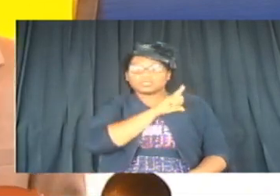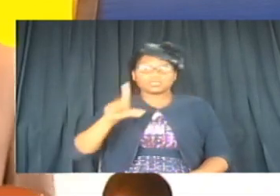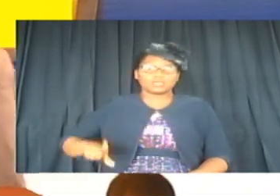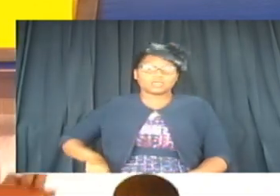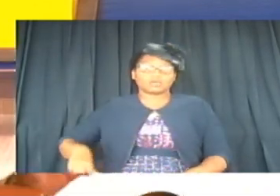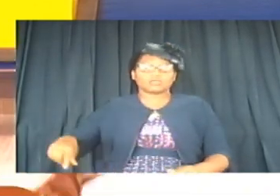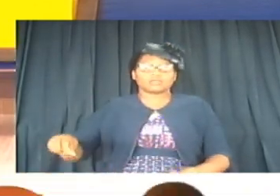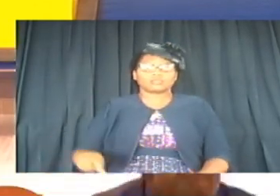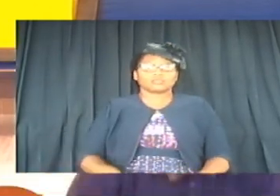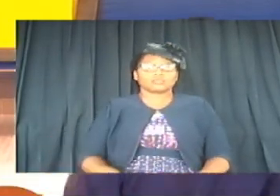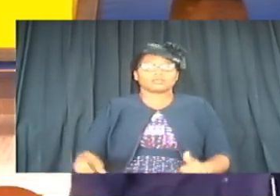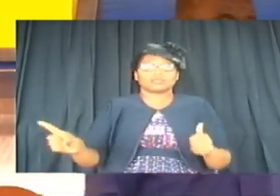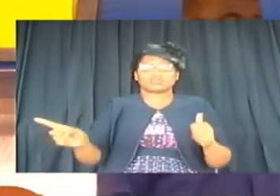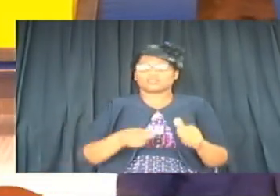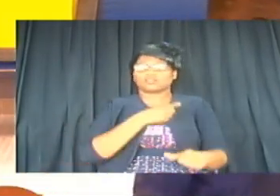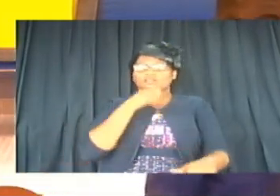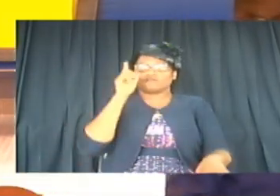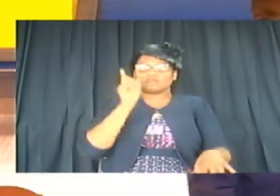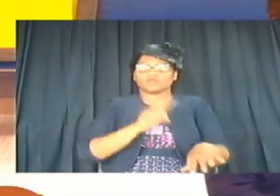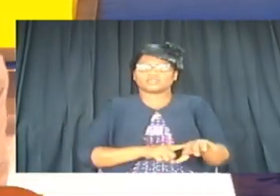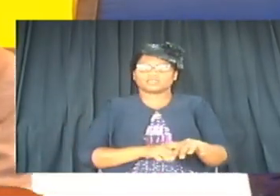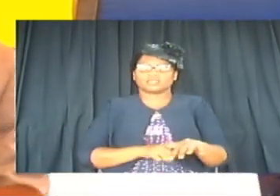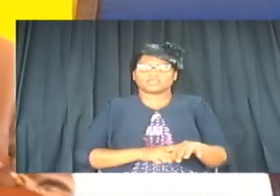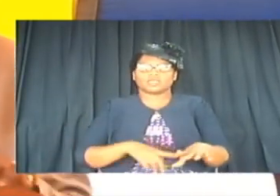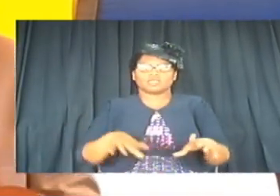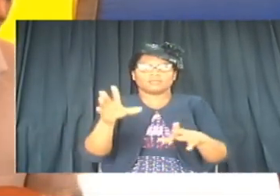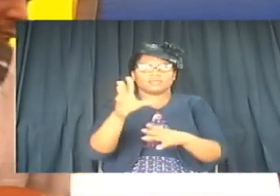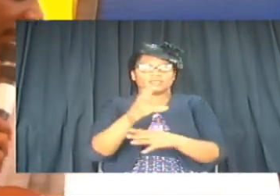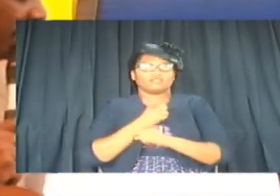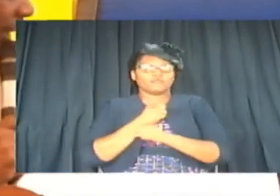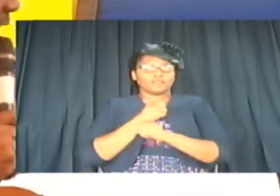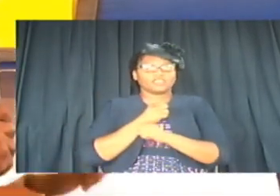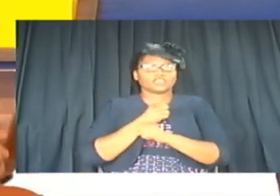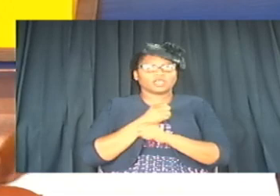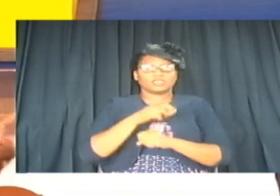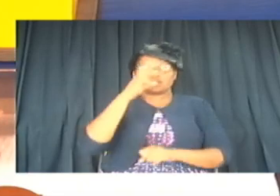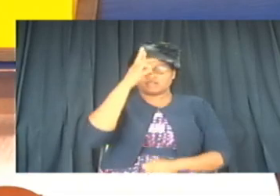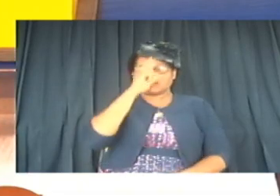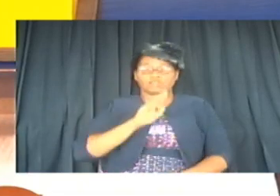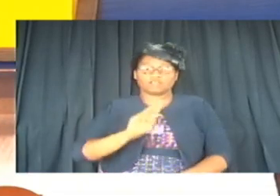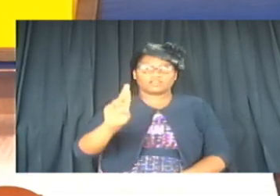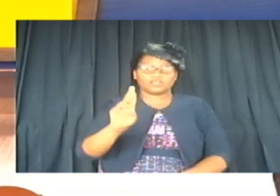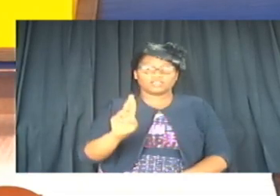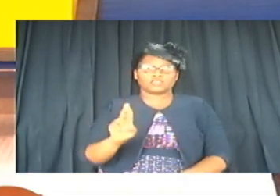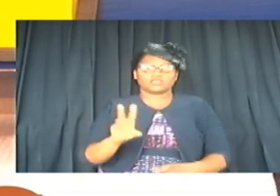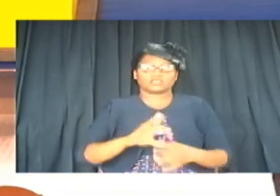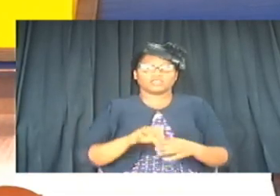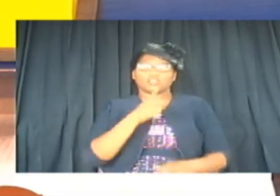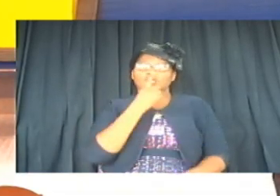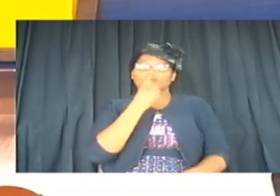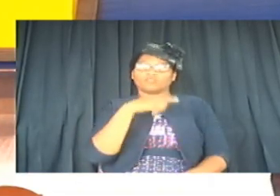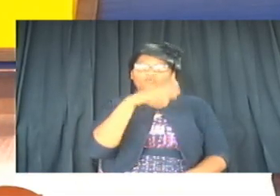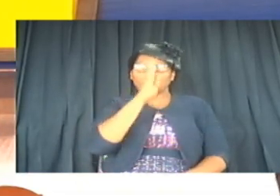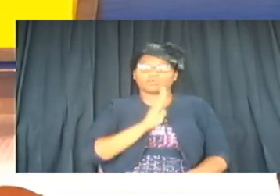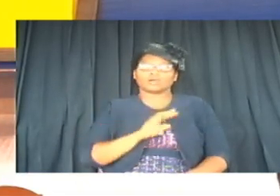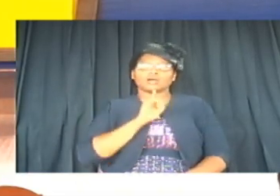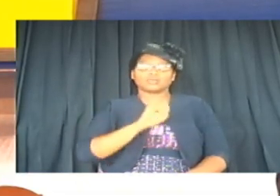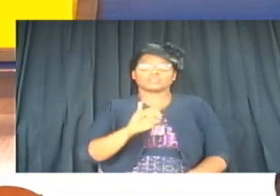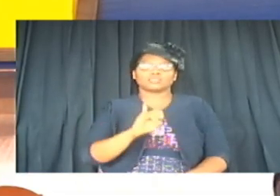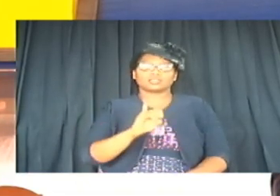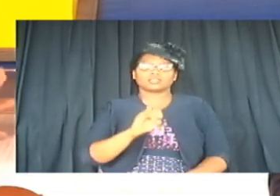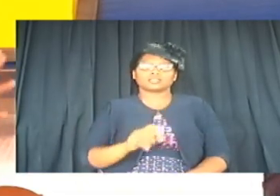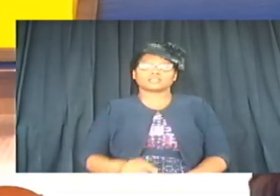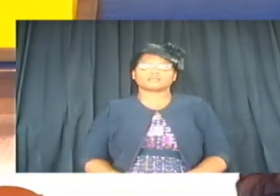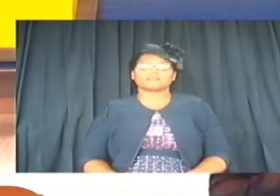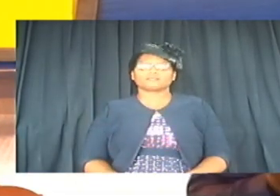time, probably, he got a revelation of who God is. There's a song that says, the fullness of the Godhead is all in